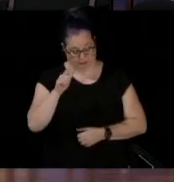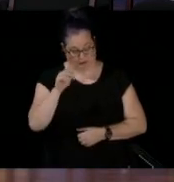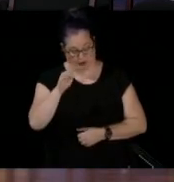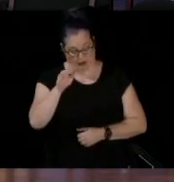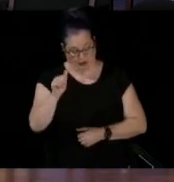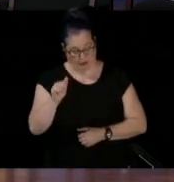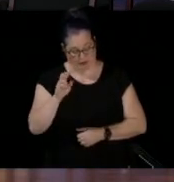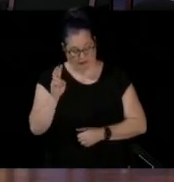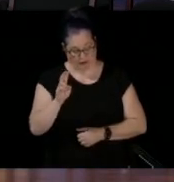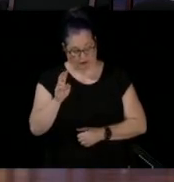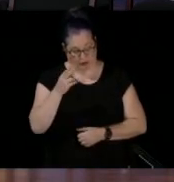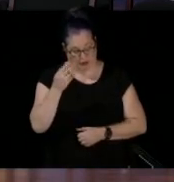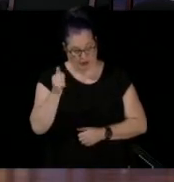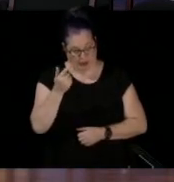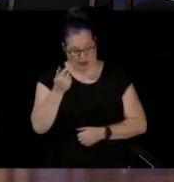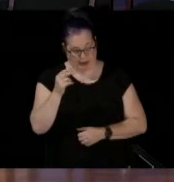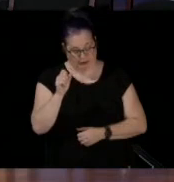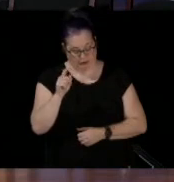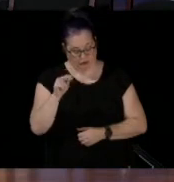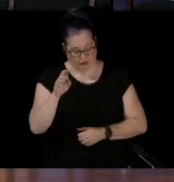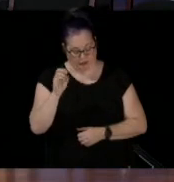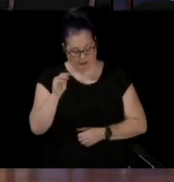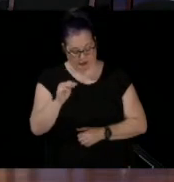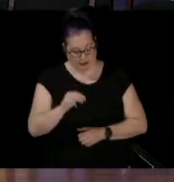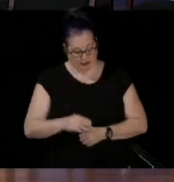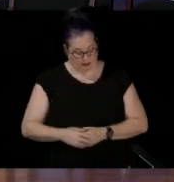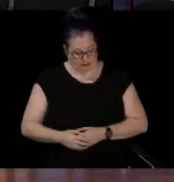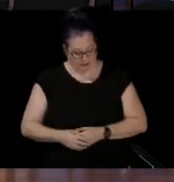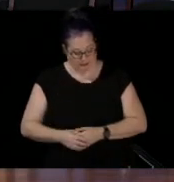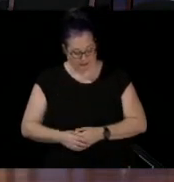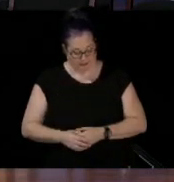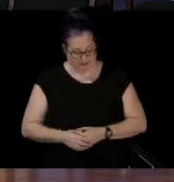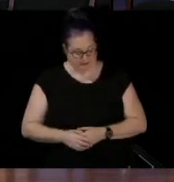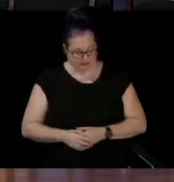Alma Victoria Hagstrom.